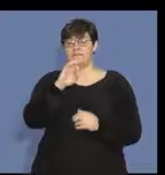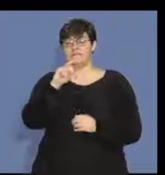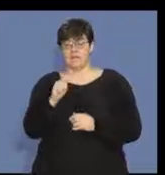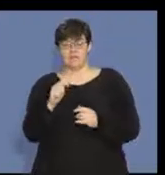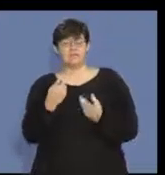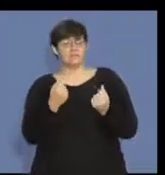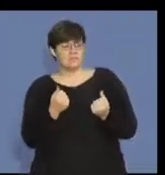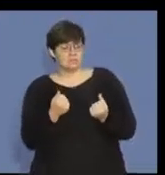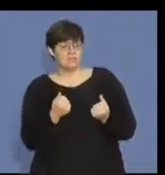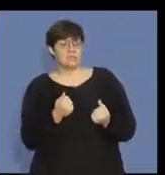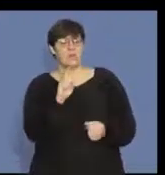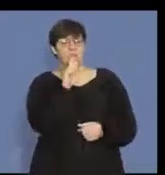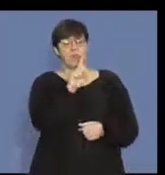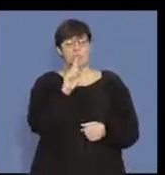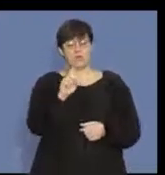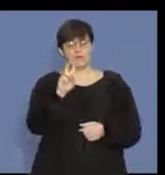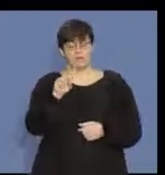to give you the VAT amount of